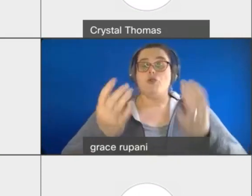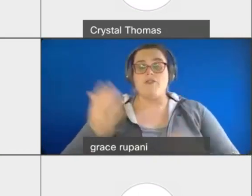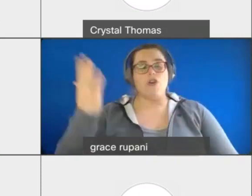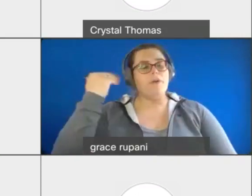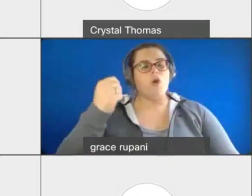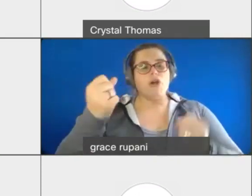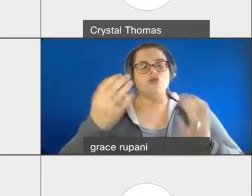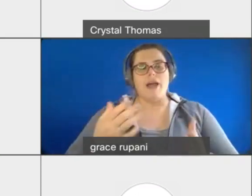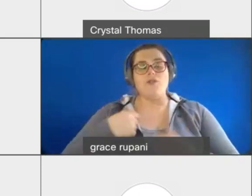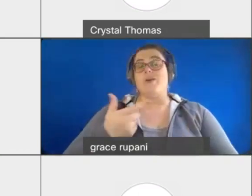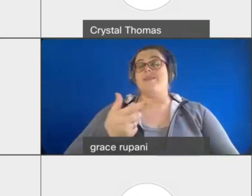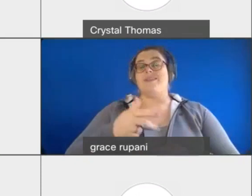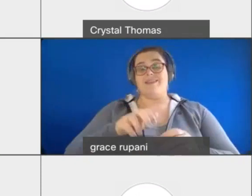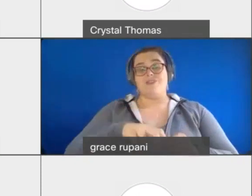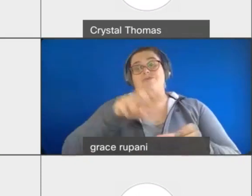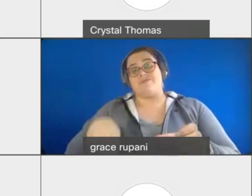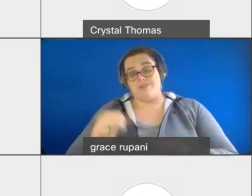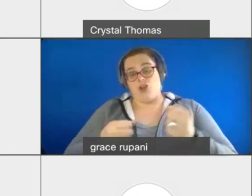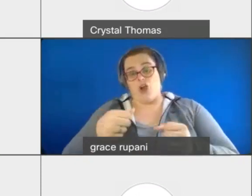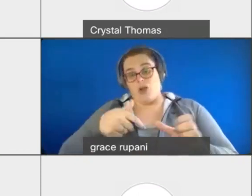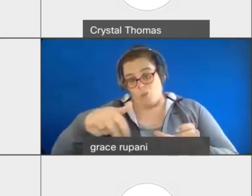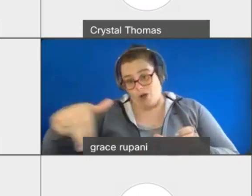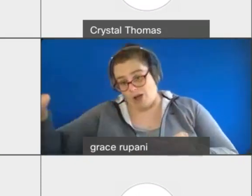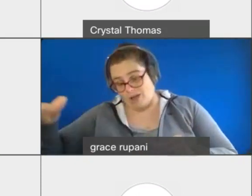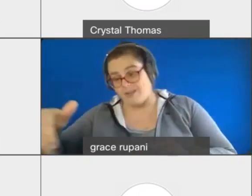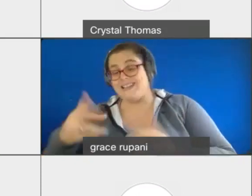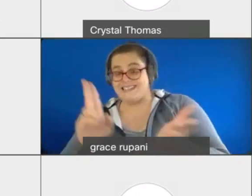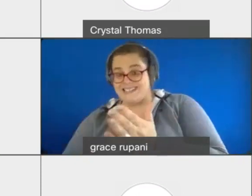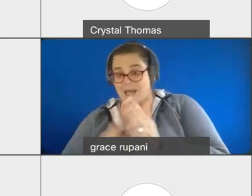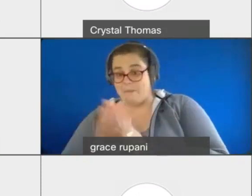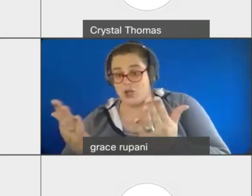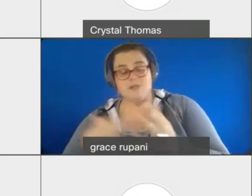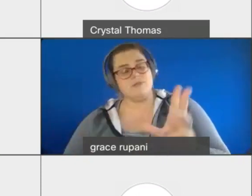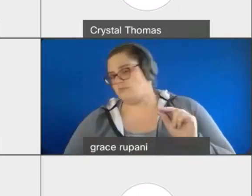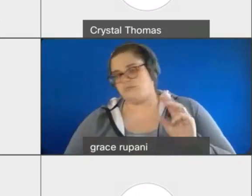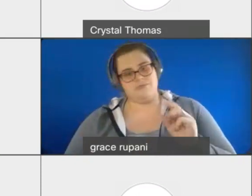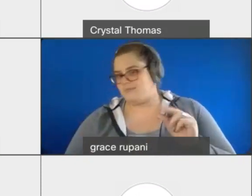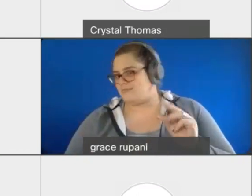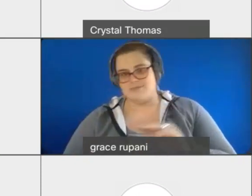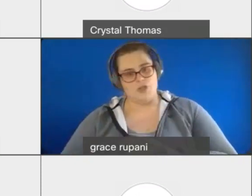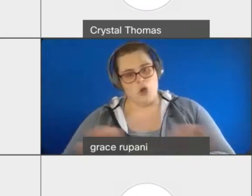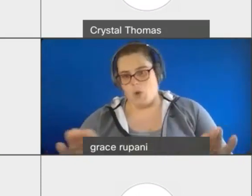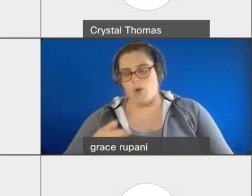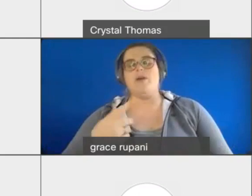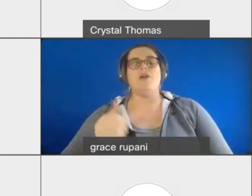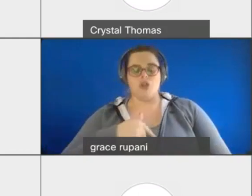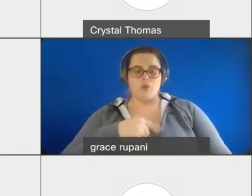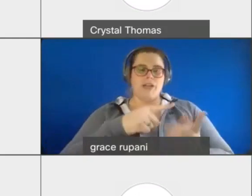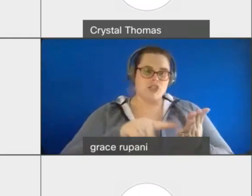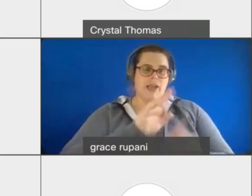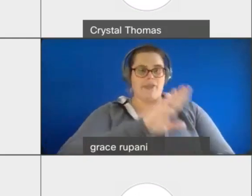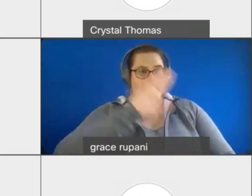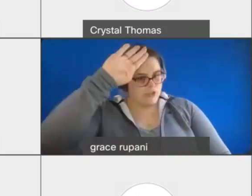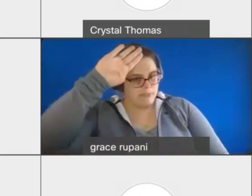books. They no longer do that. We take their temperature. They know to stay at like the doorway, and we take the temperature. We document.